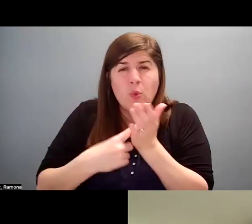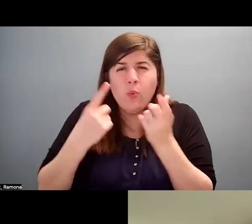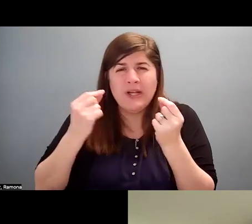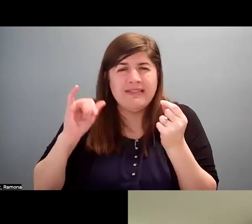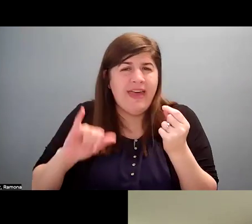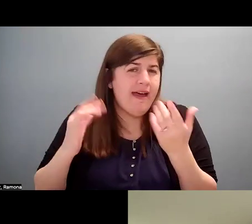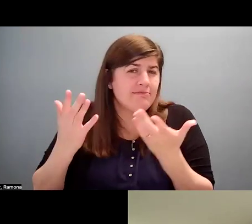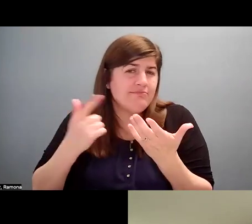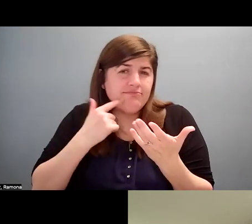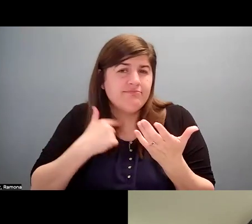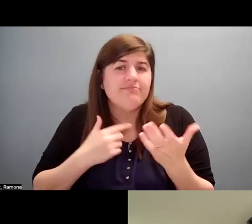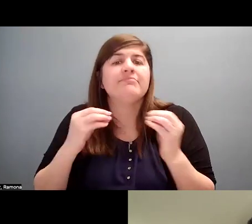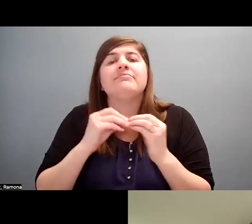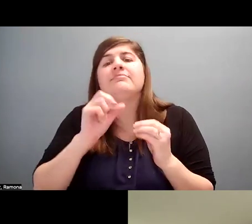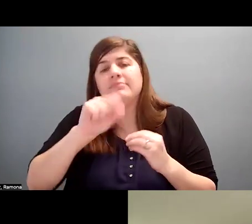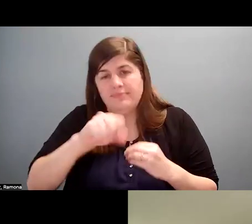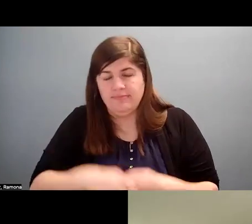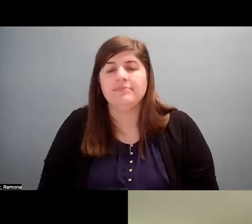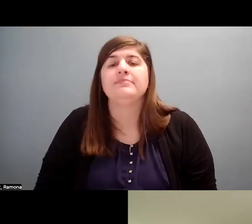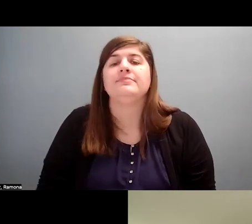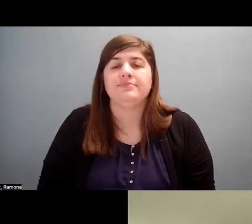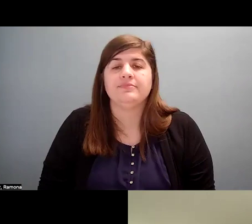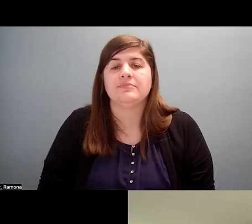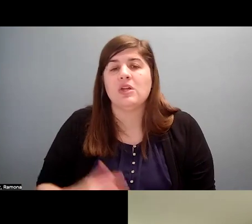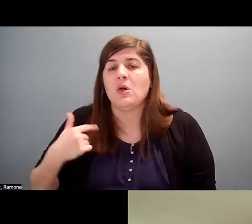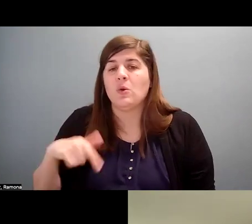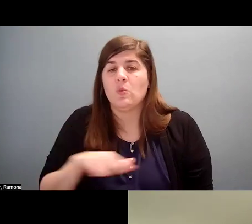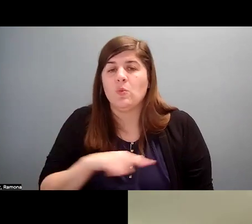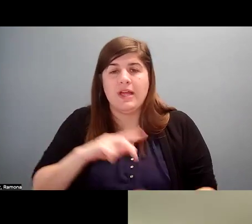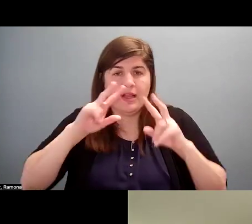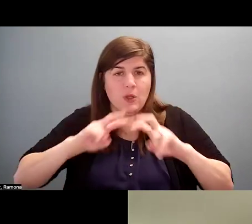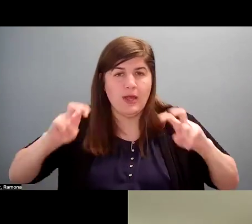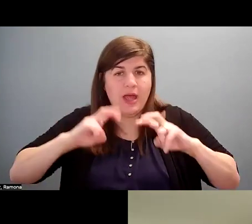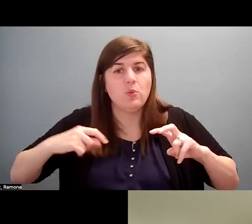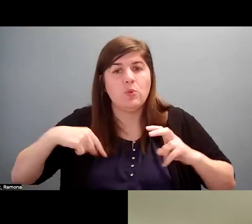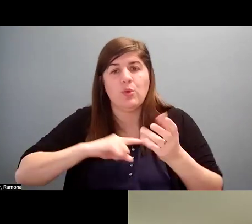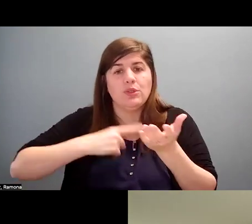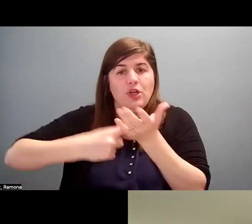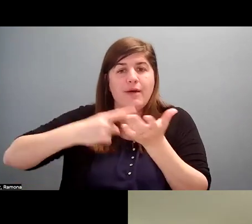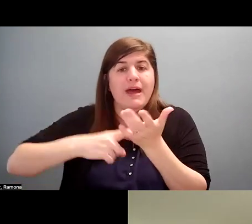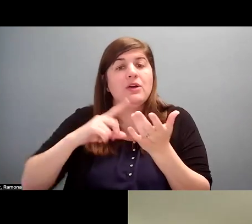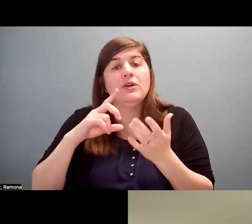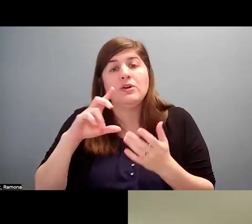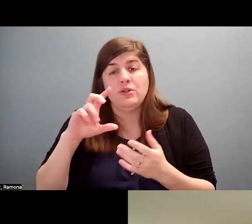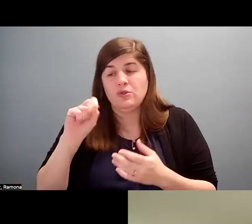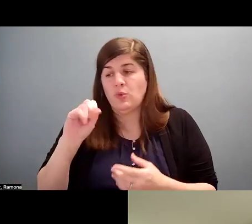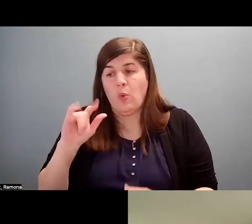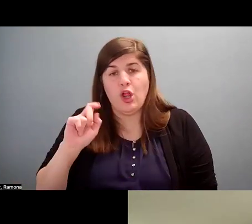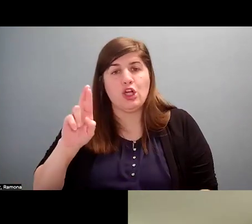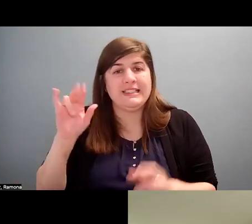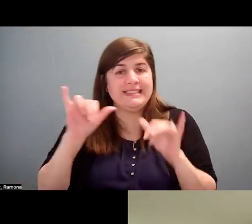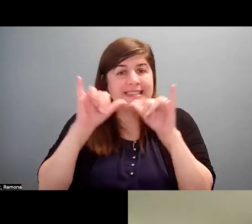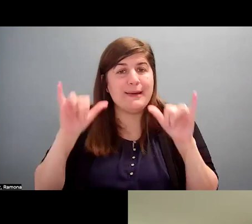about? Yeah. So this is when we look at like even so we were talking about the solar system today, and the solar system is just like a